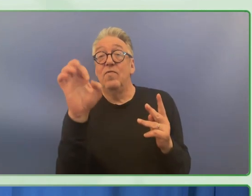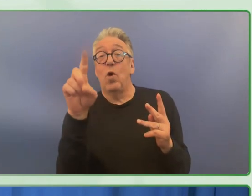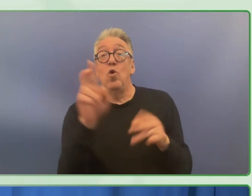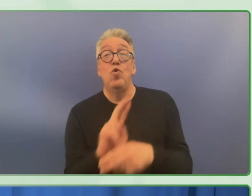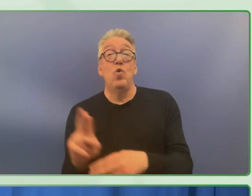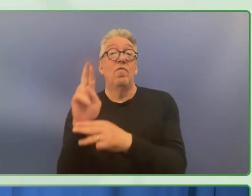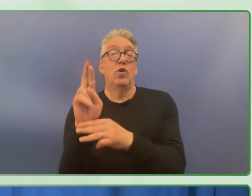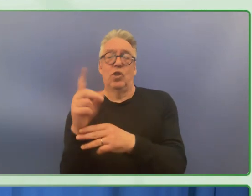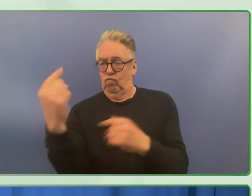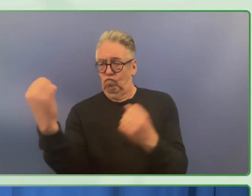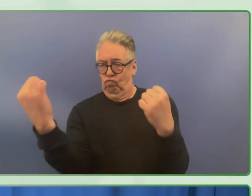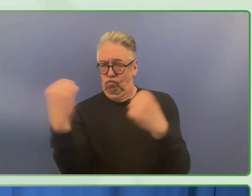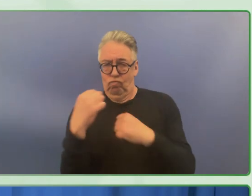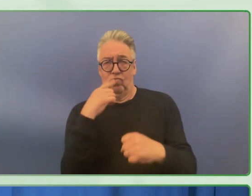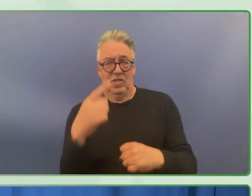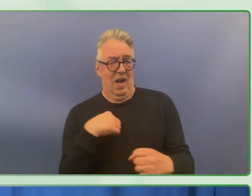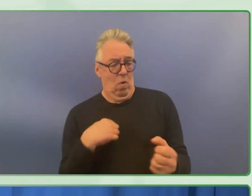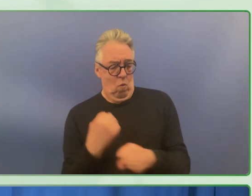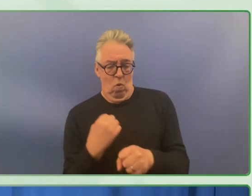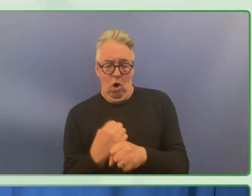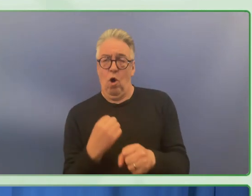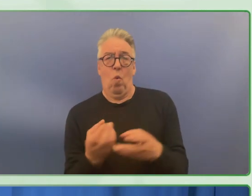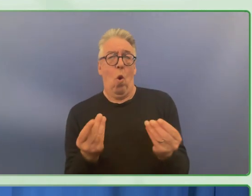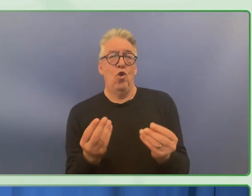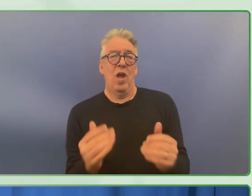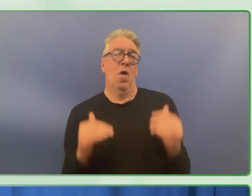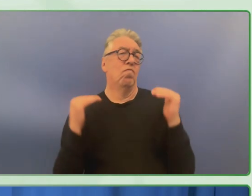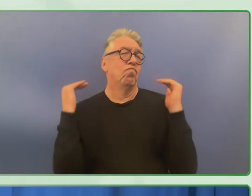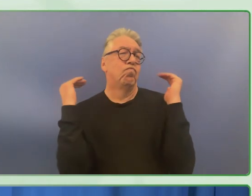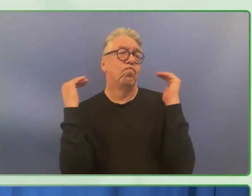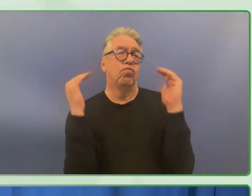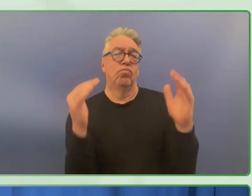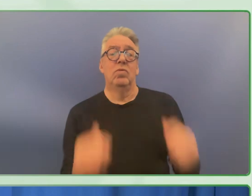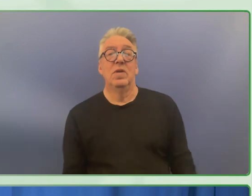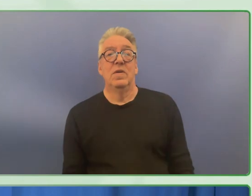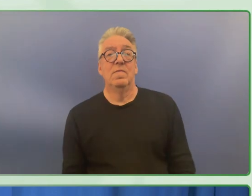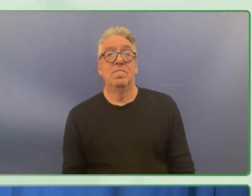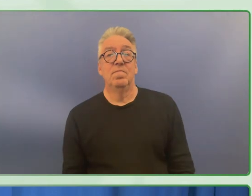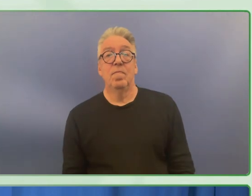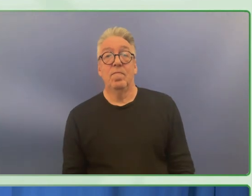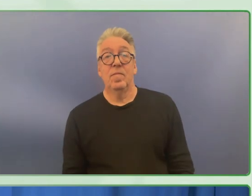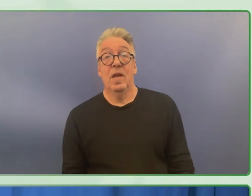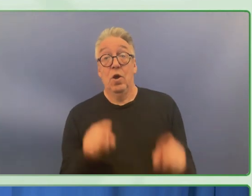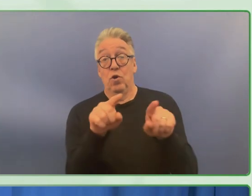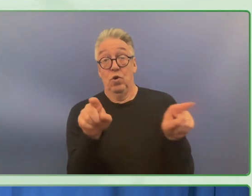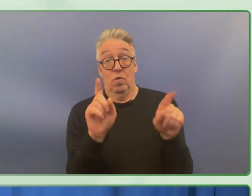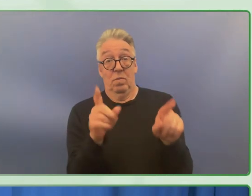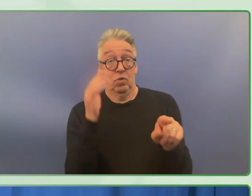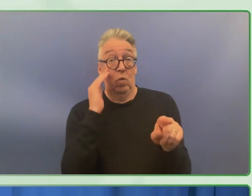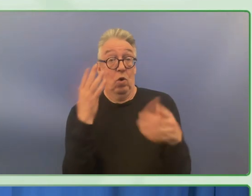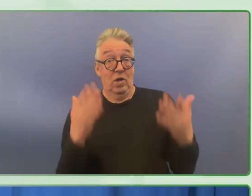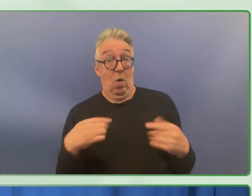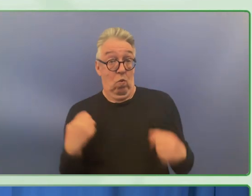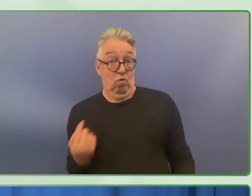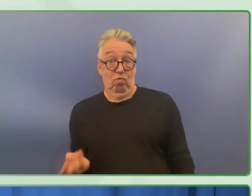we are doing. And you need to know that we are now here as a team of 4 people available